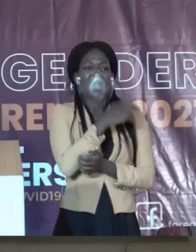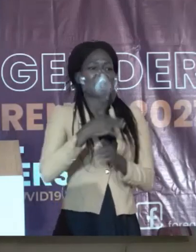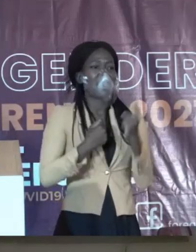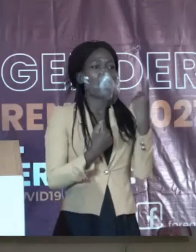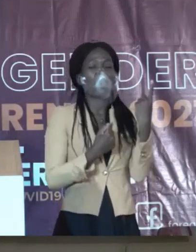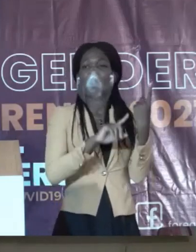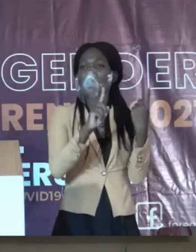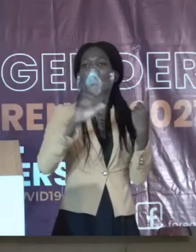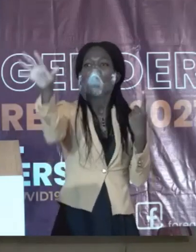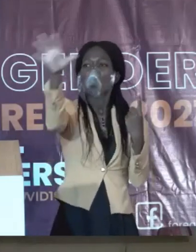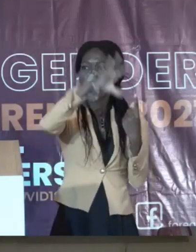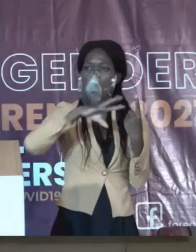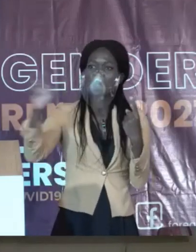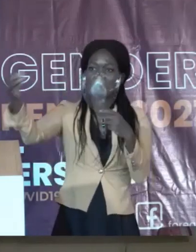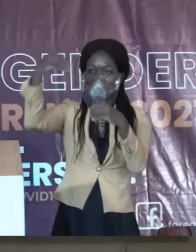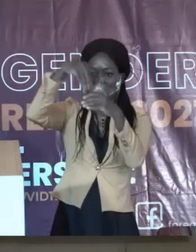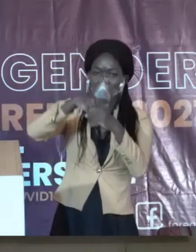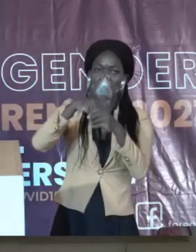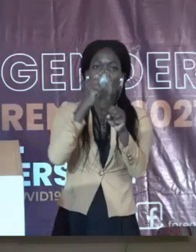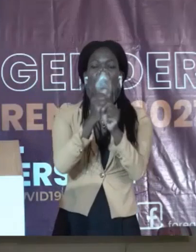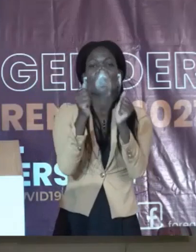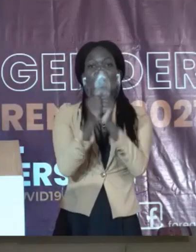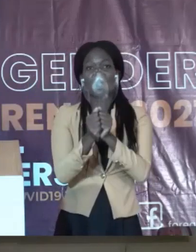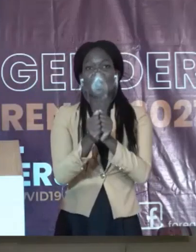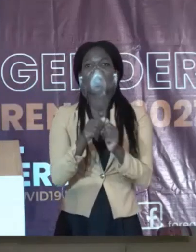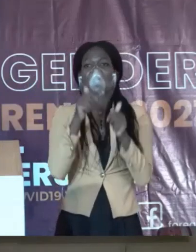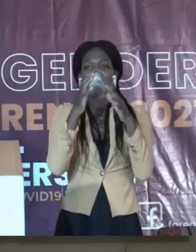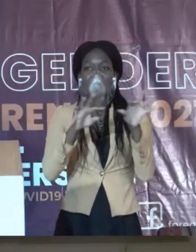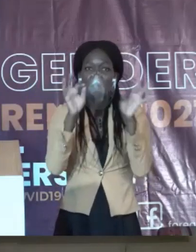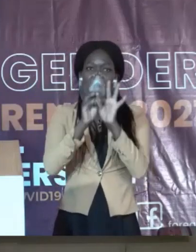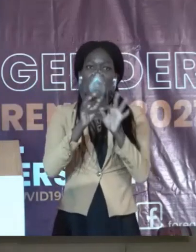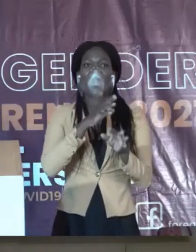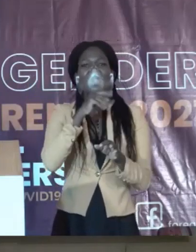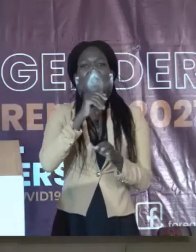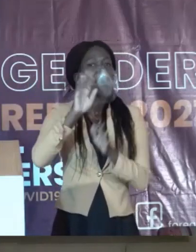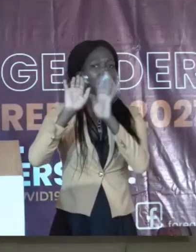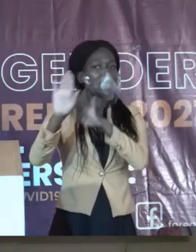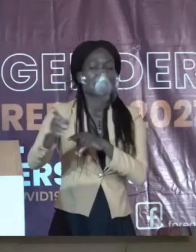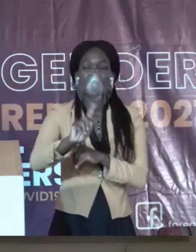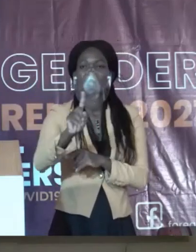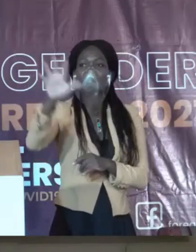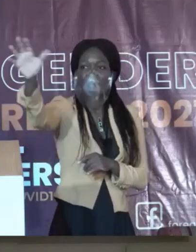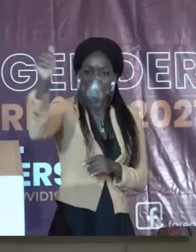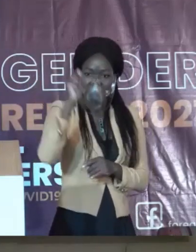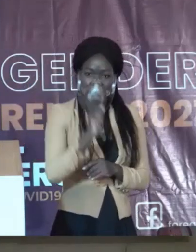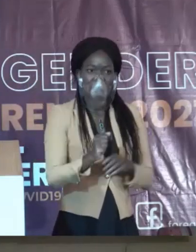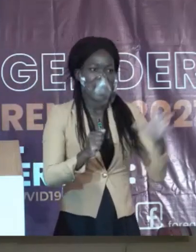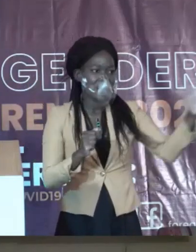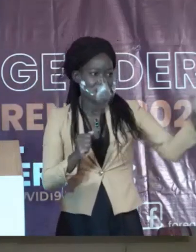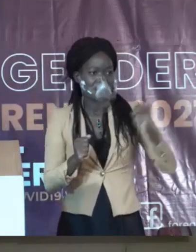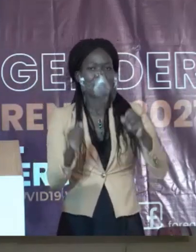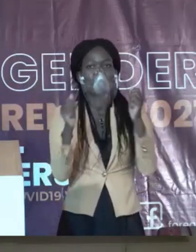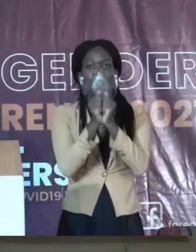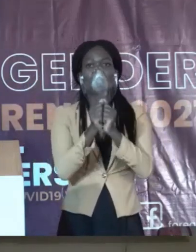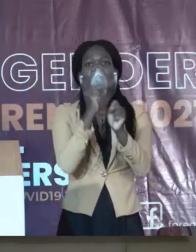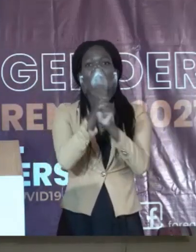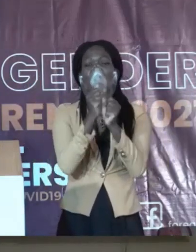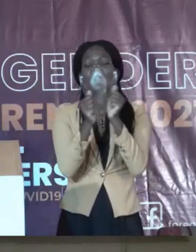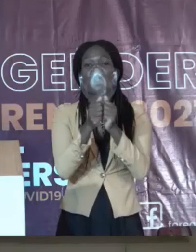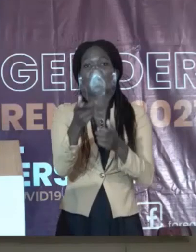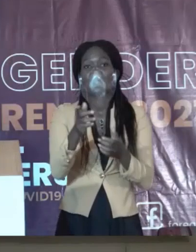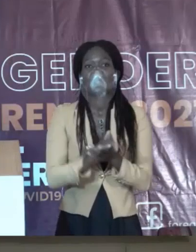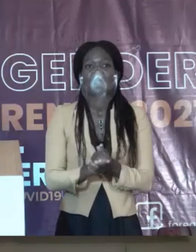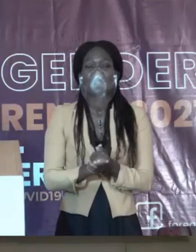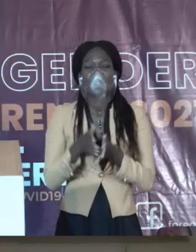gender equality. So bringing men on board as allies, men as change makers, as influencers within their own society is incredibly